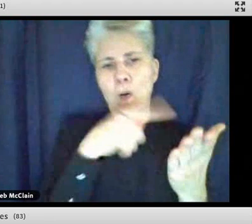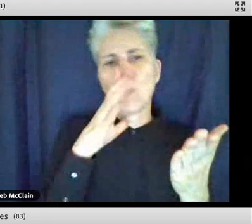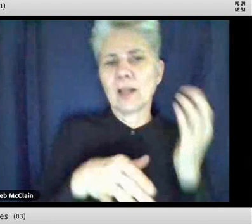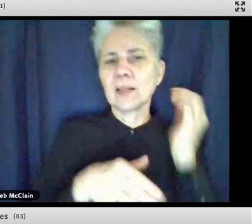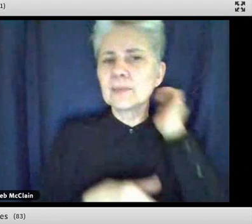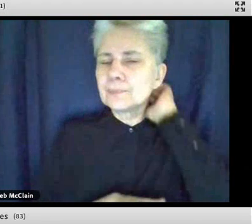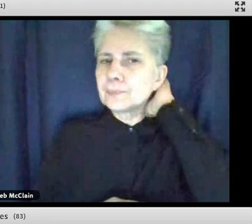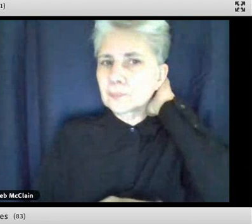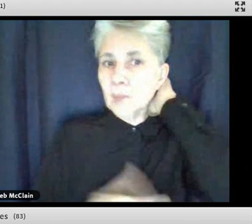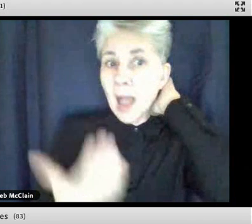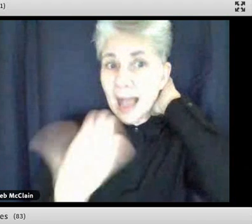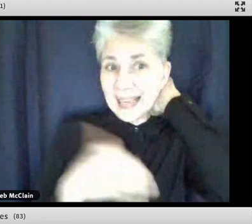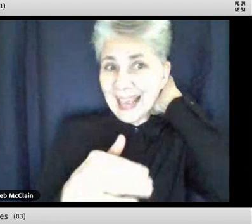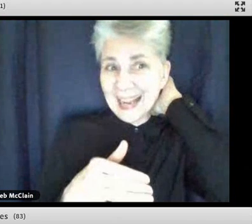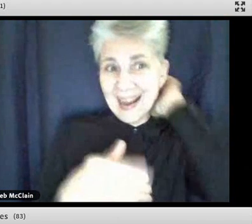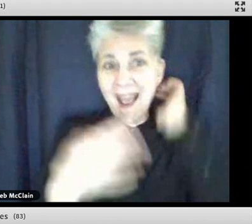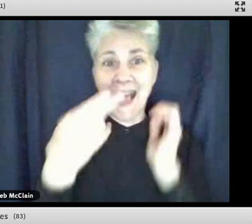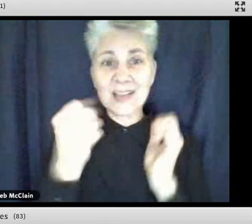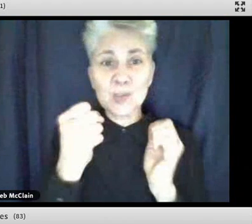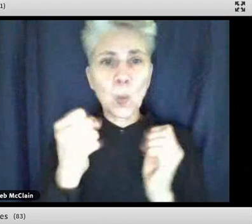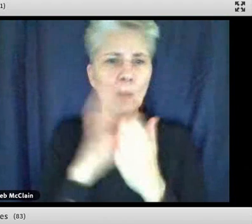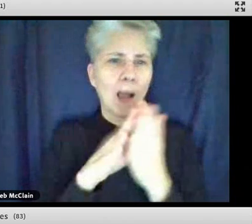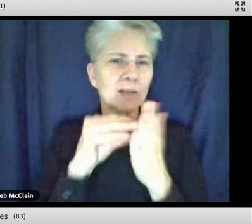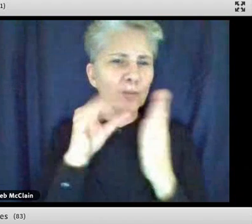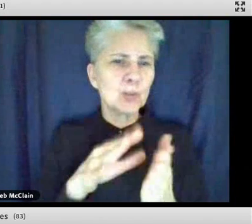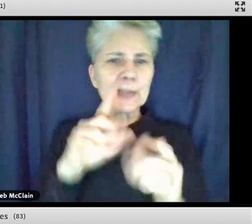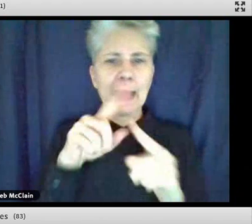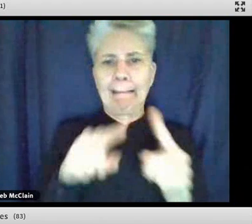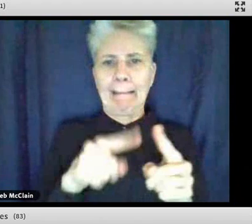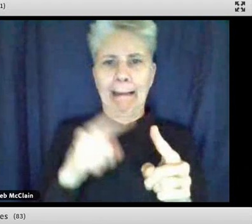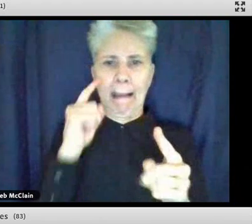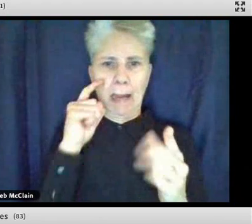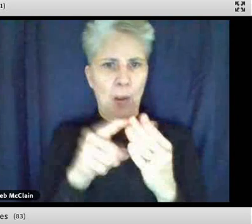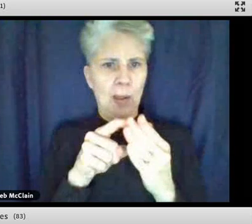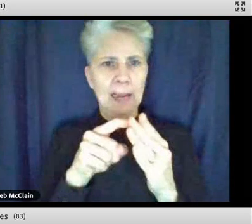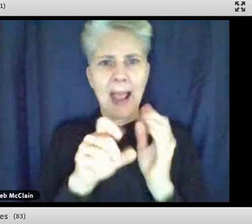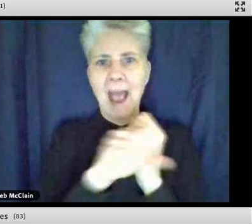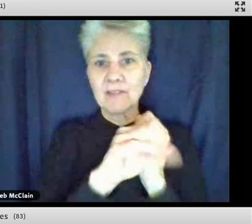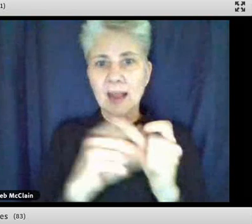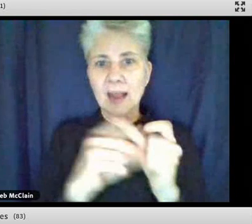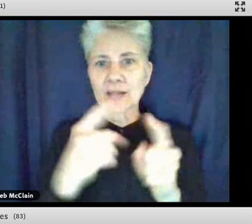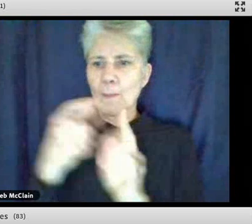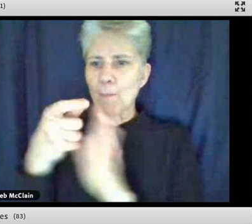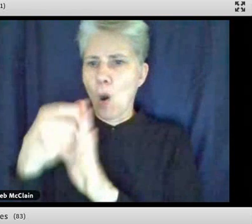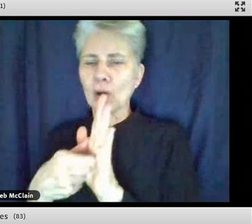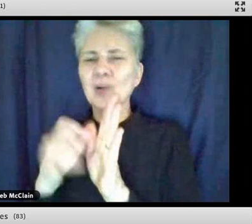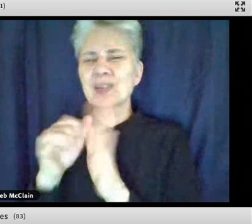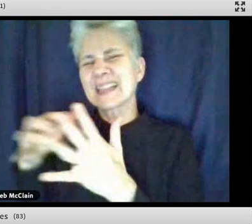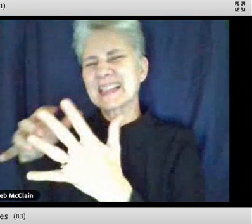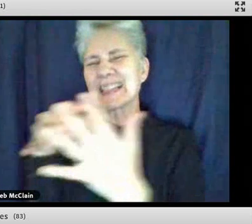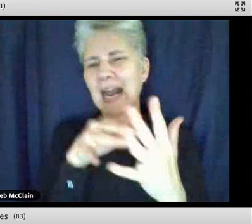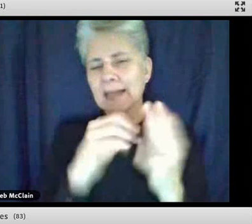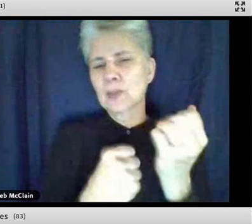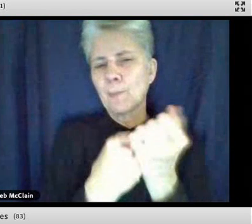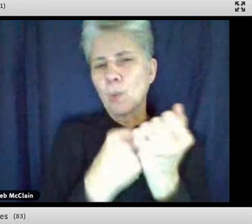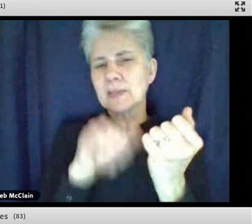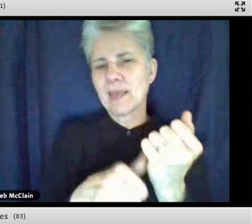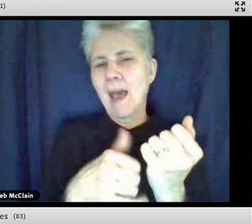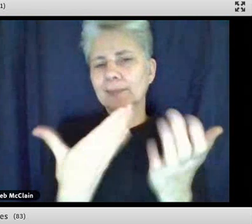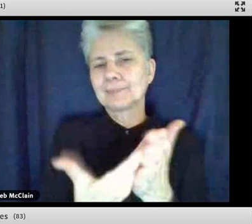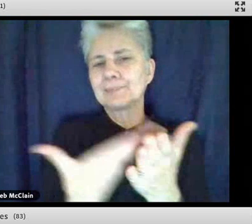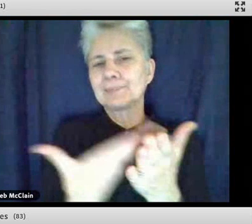Again, high schoolers, college students, they can't distinguish advertisements from articles. This is just a study that kind of supports that. So again,